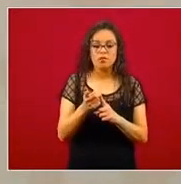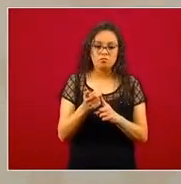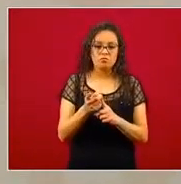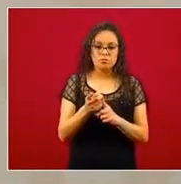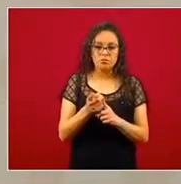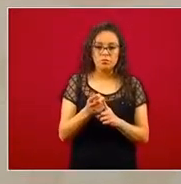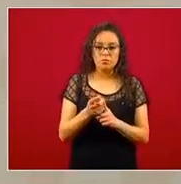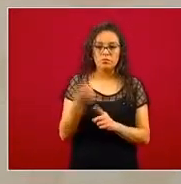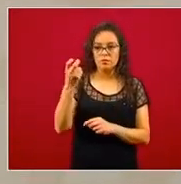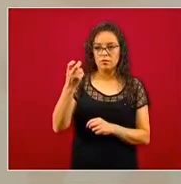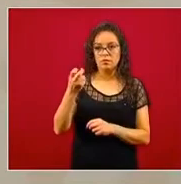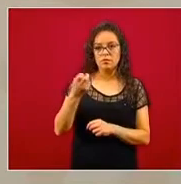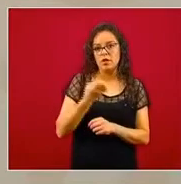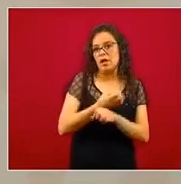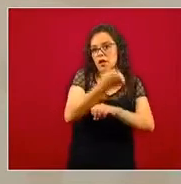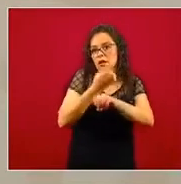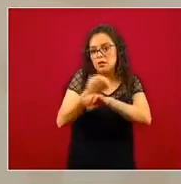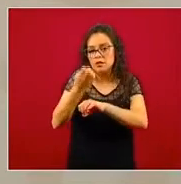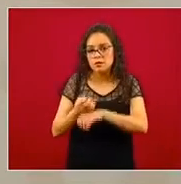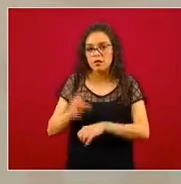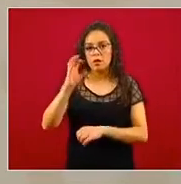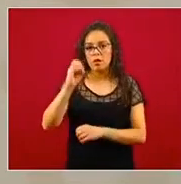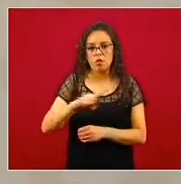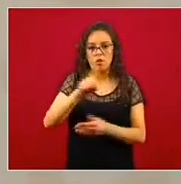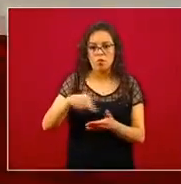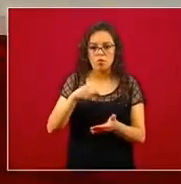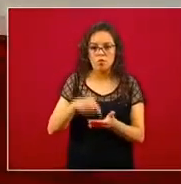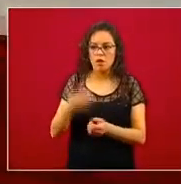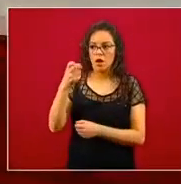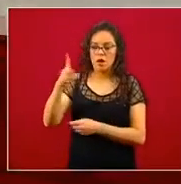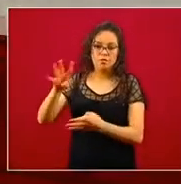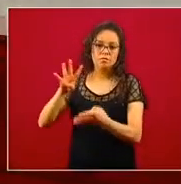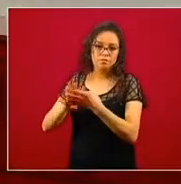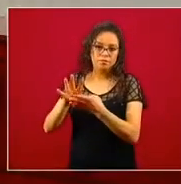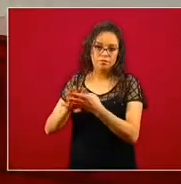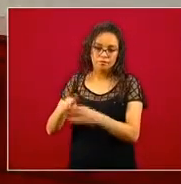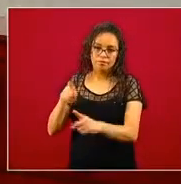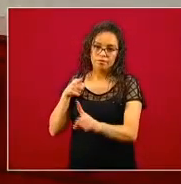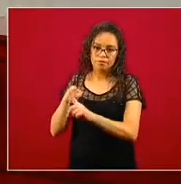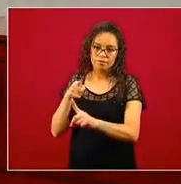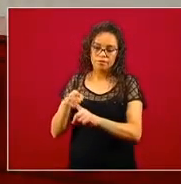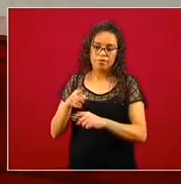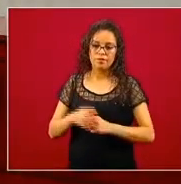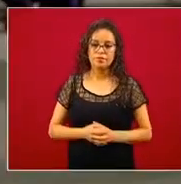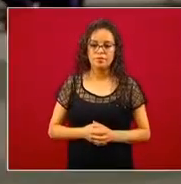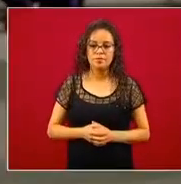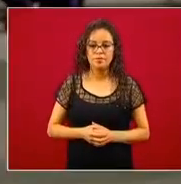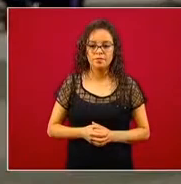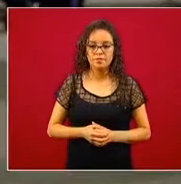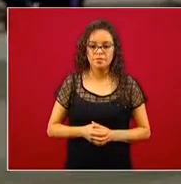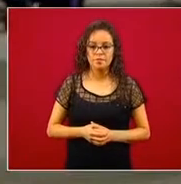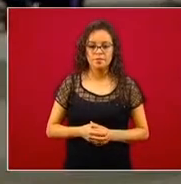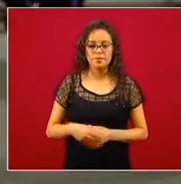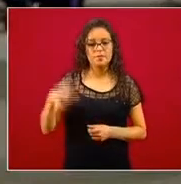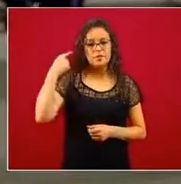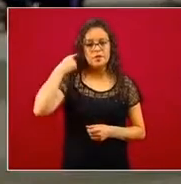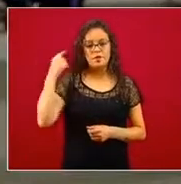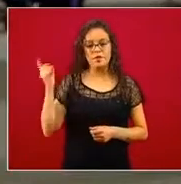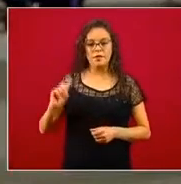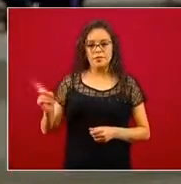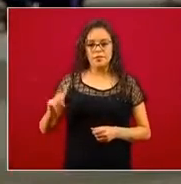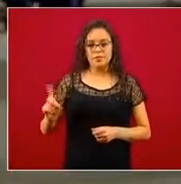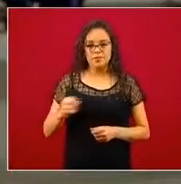reason, Mexico is over control. This has been defined precisely for Mexico City. It is not something included